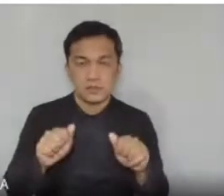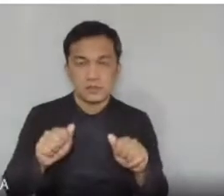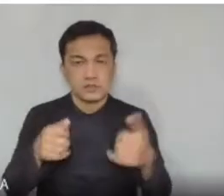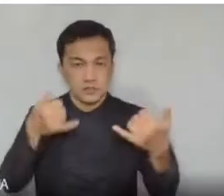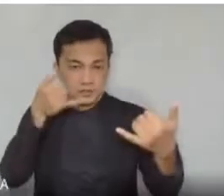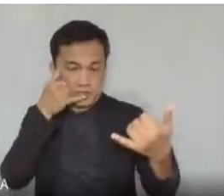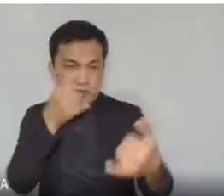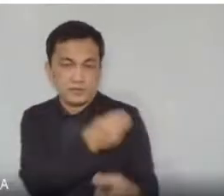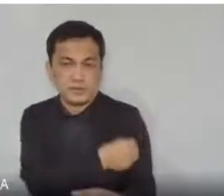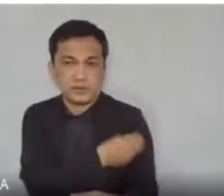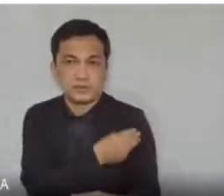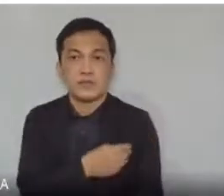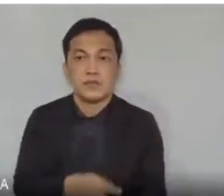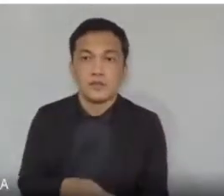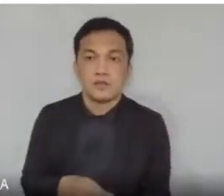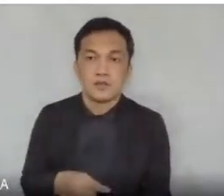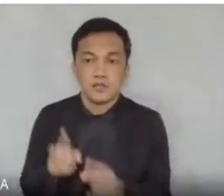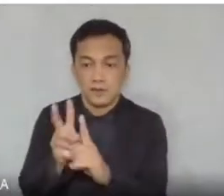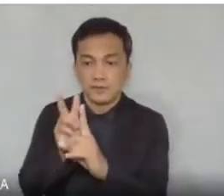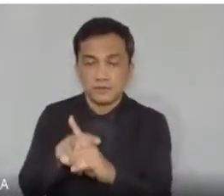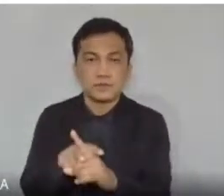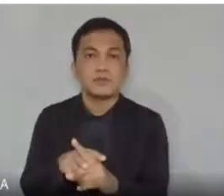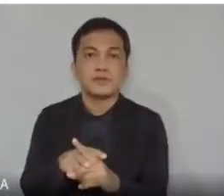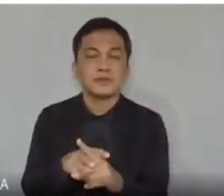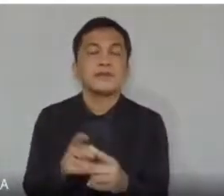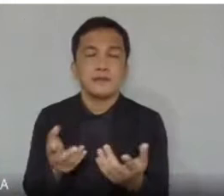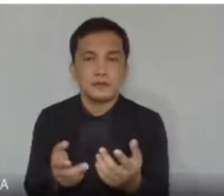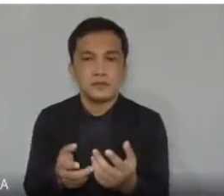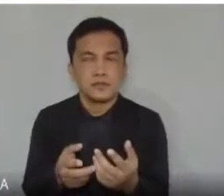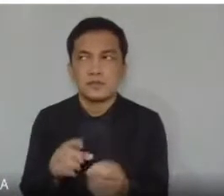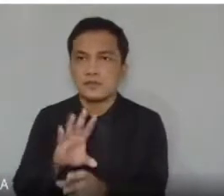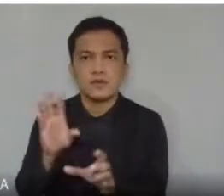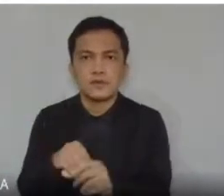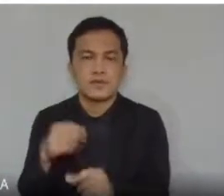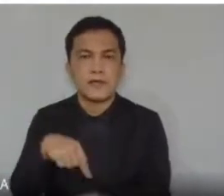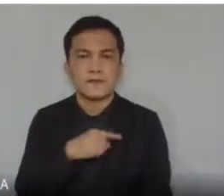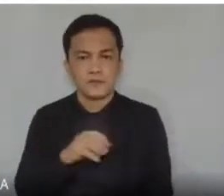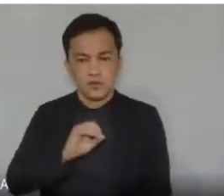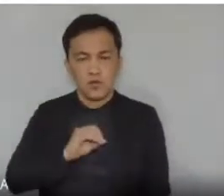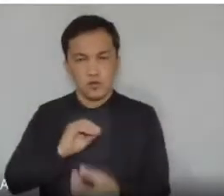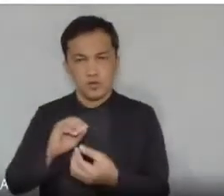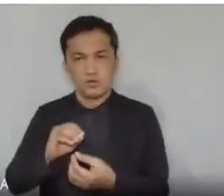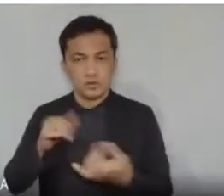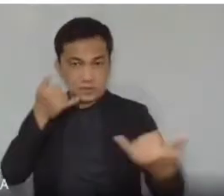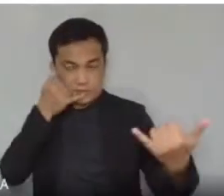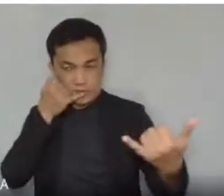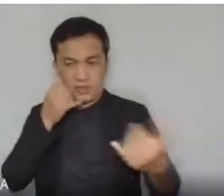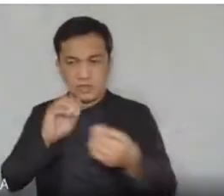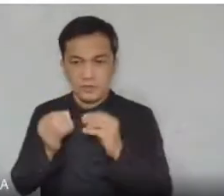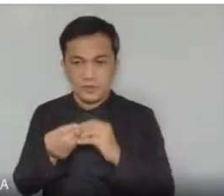to adopt a science-based, which is transparent and which can be